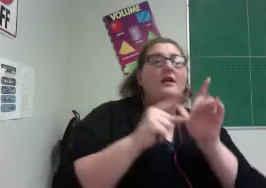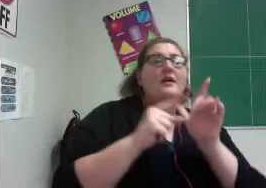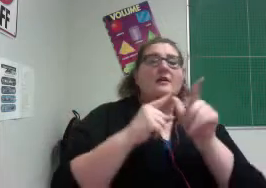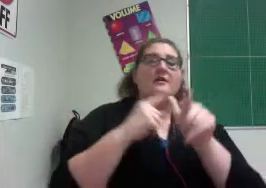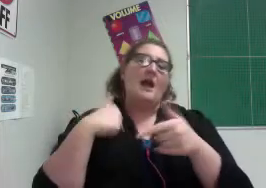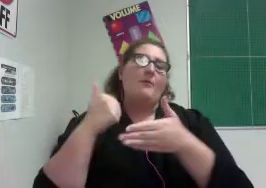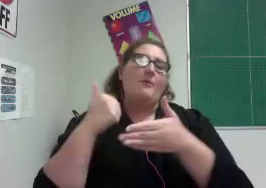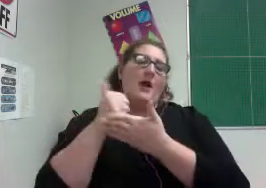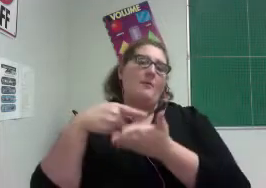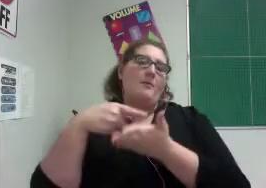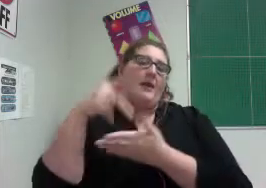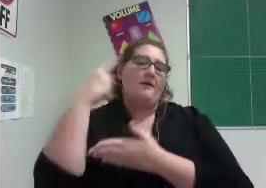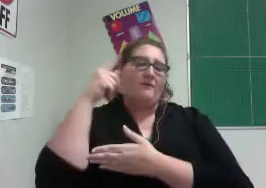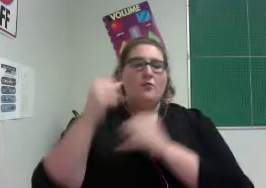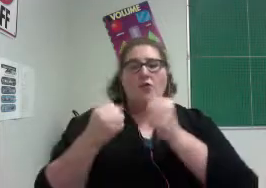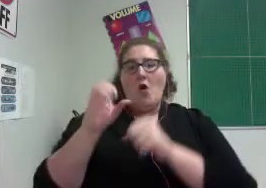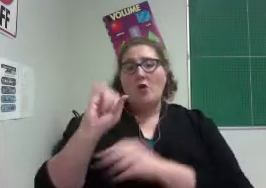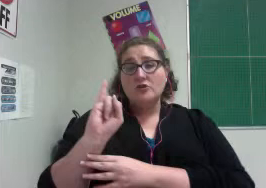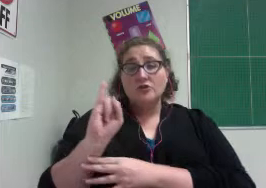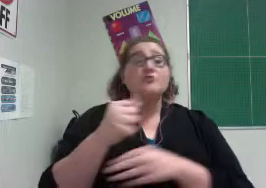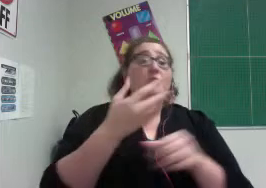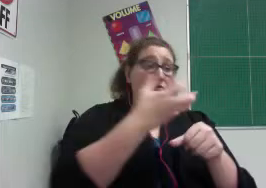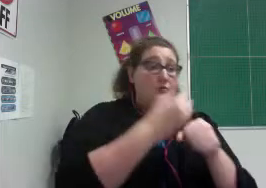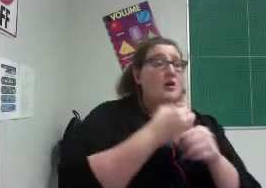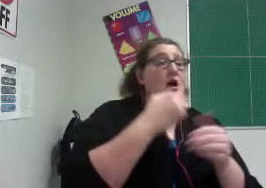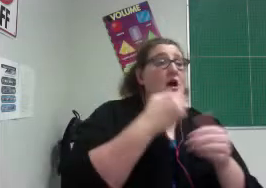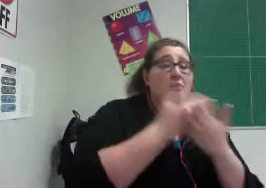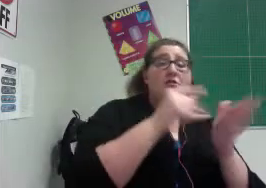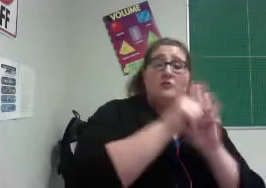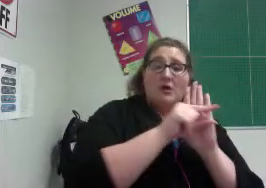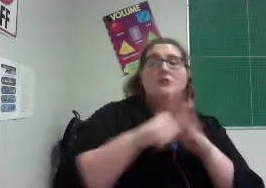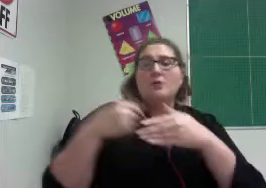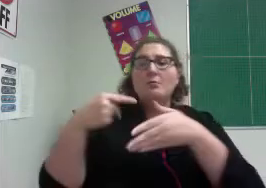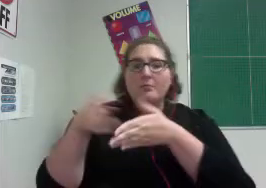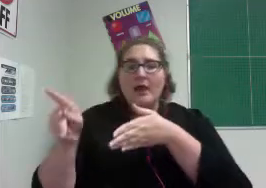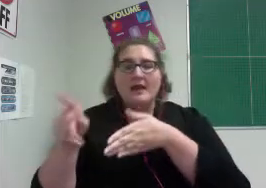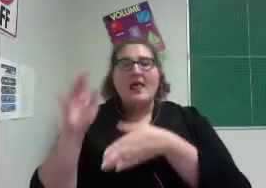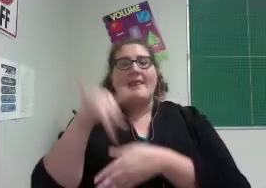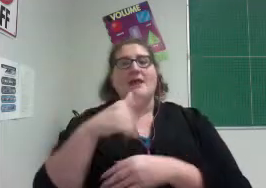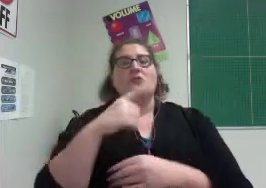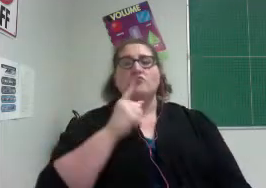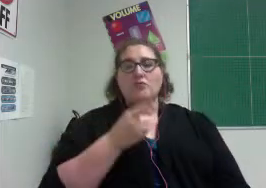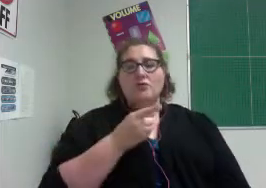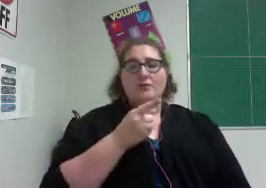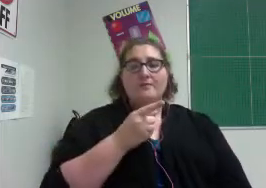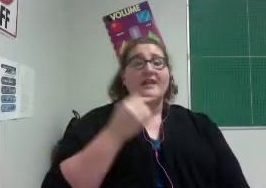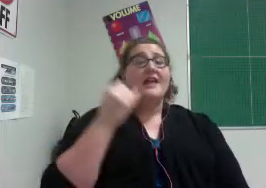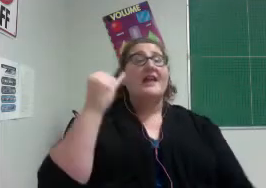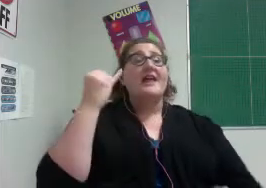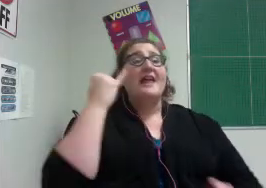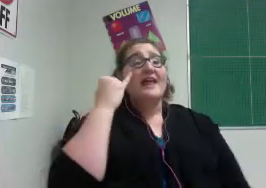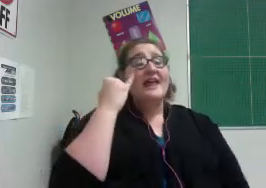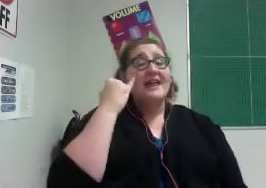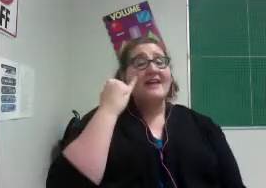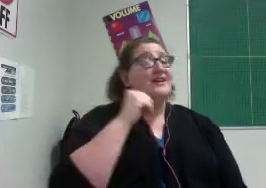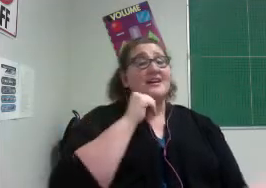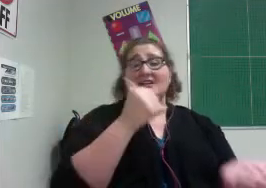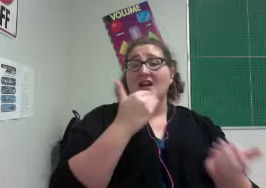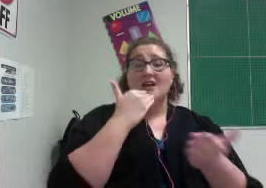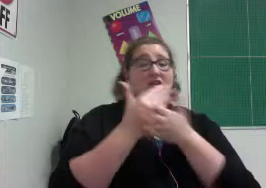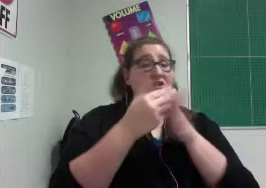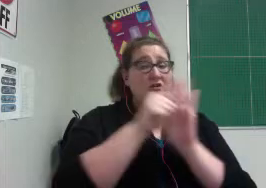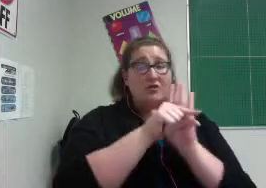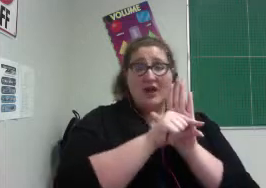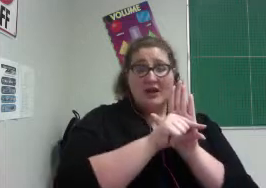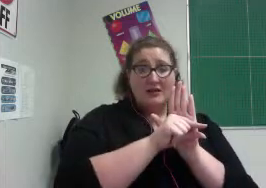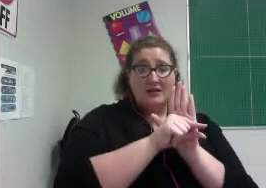grades, then I'll help pay your car insurance. Well, you got good grades, they paid your car insurance. That's a true statement. If you